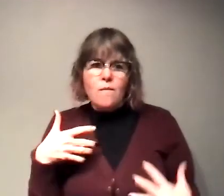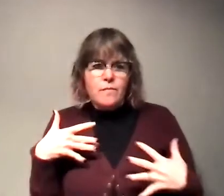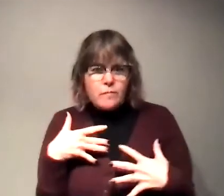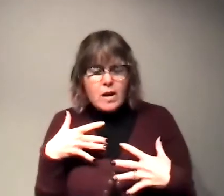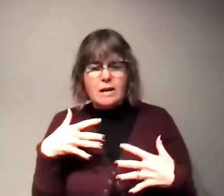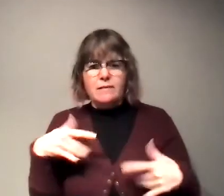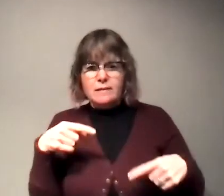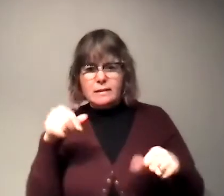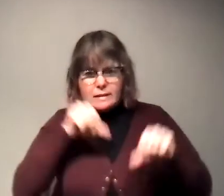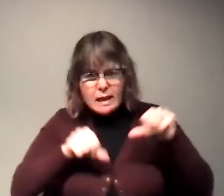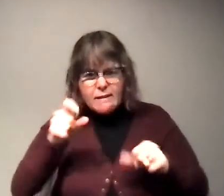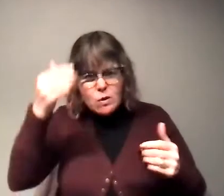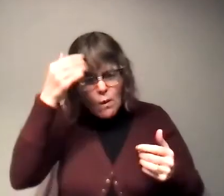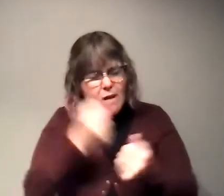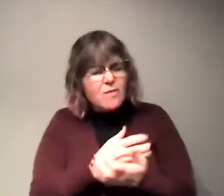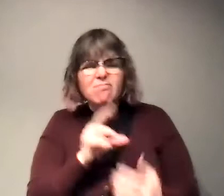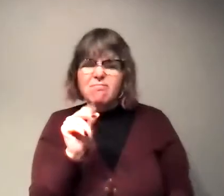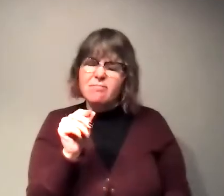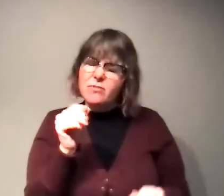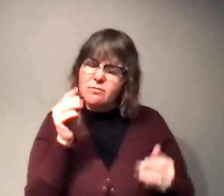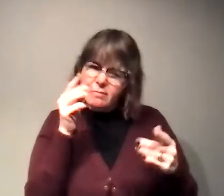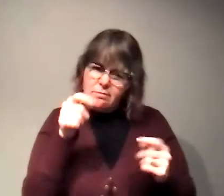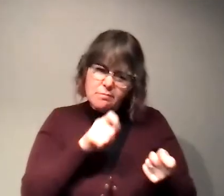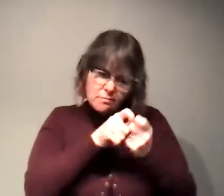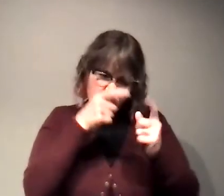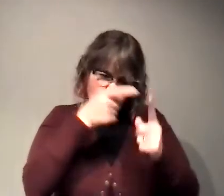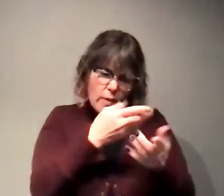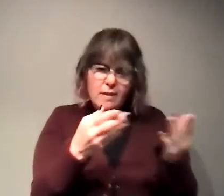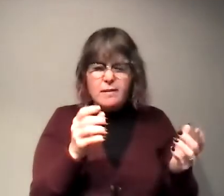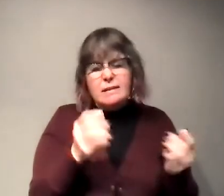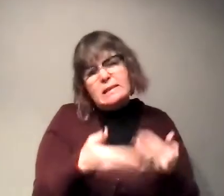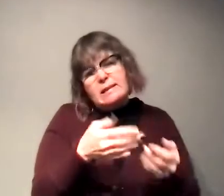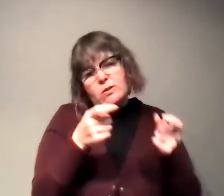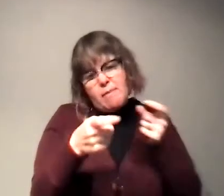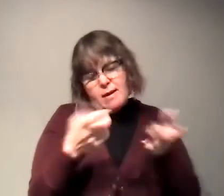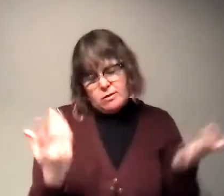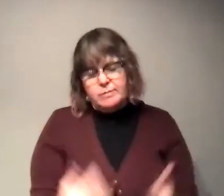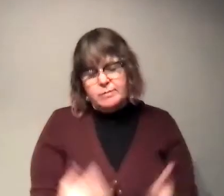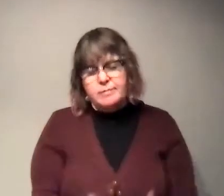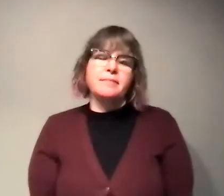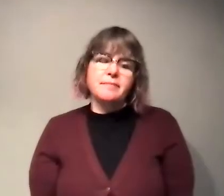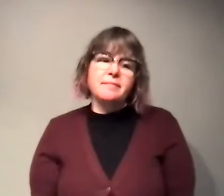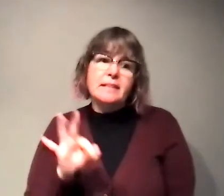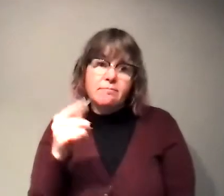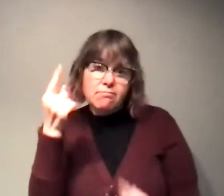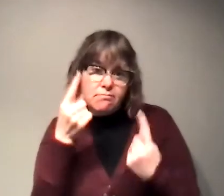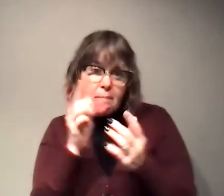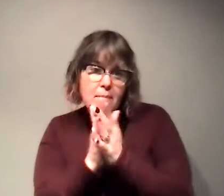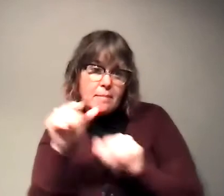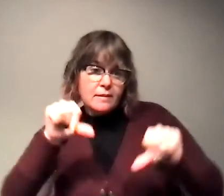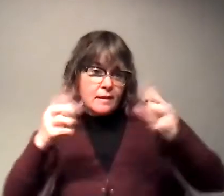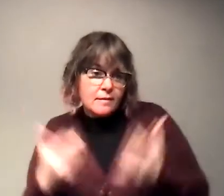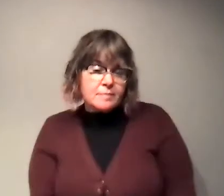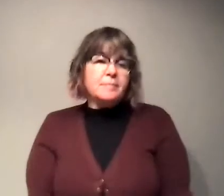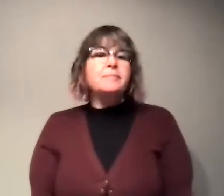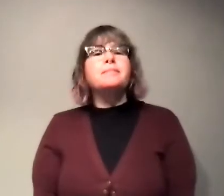everything. You just have to know a lot about a thing. And that's pretty manageable if you're thinking about being a scientist. Okie doke. We've